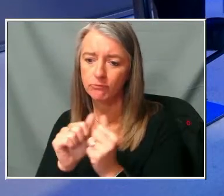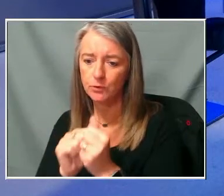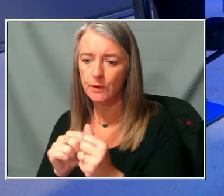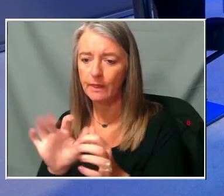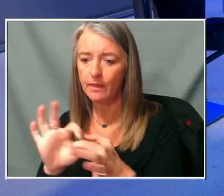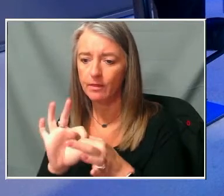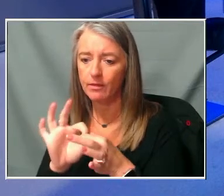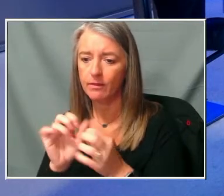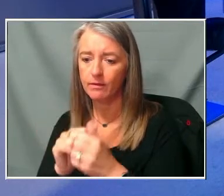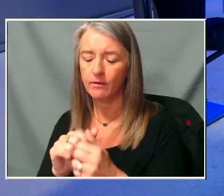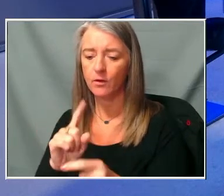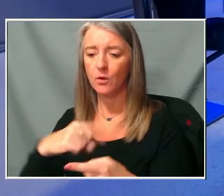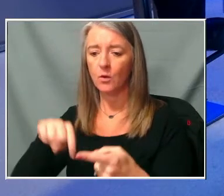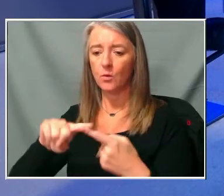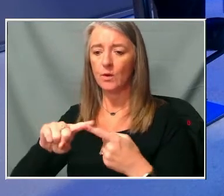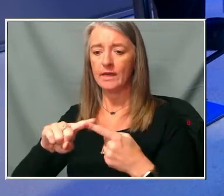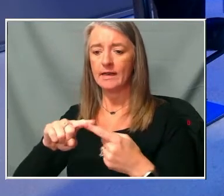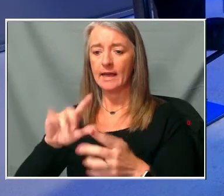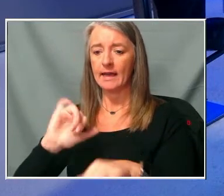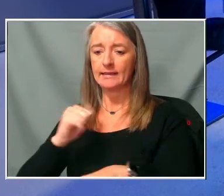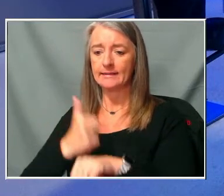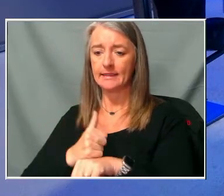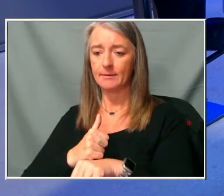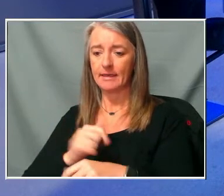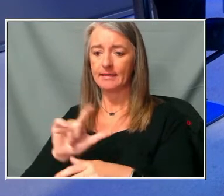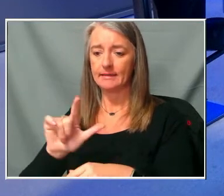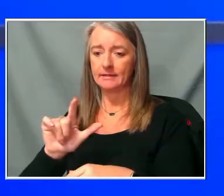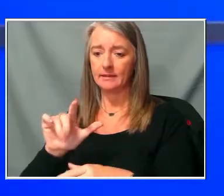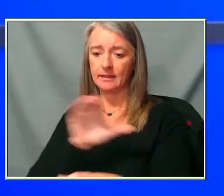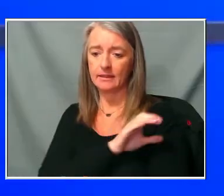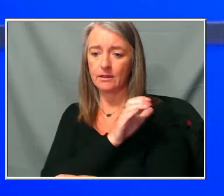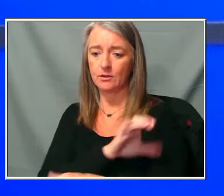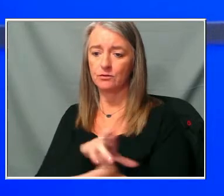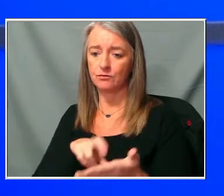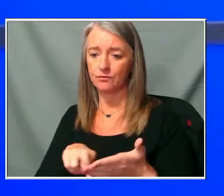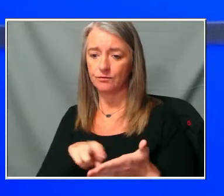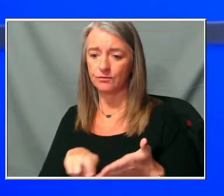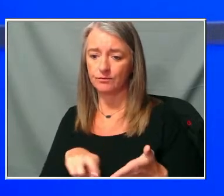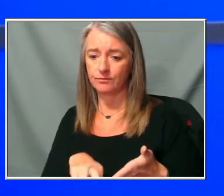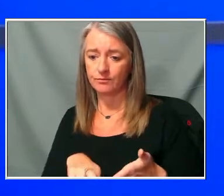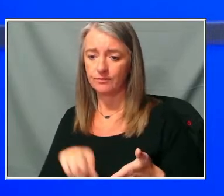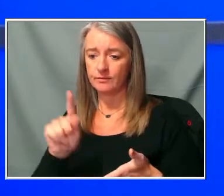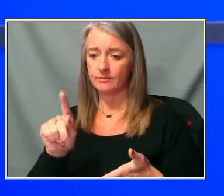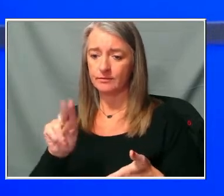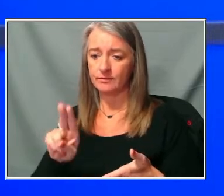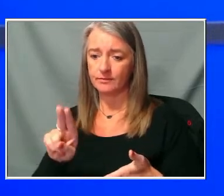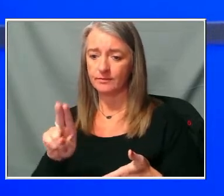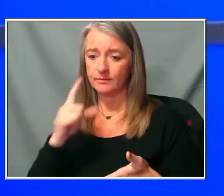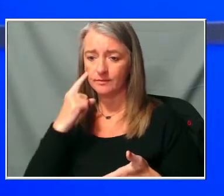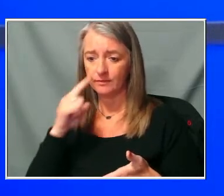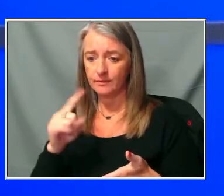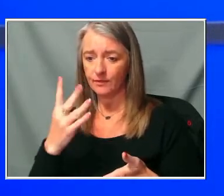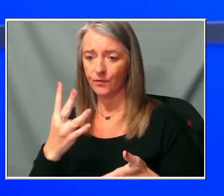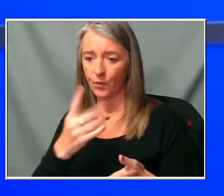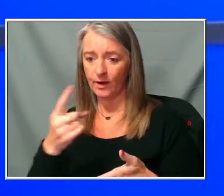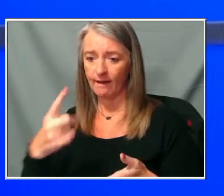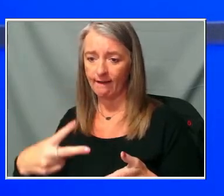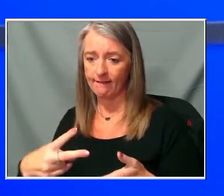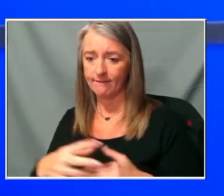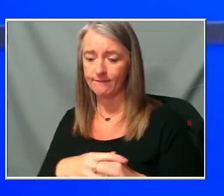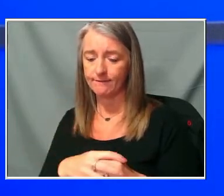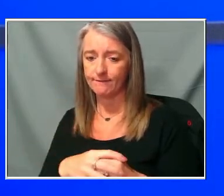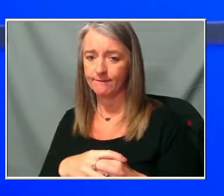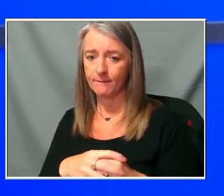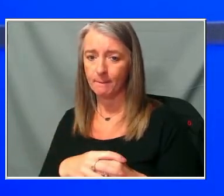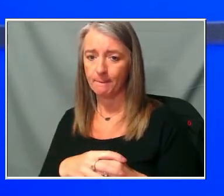When I landed in clinical research, and it's been almost 8 years I've been in clinical research, and I've been at KU for the last 4.5,